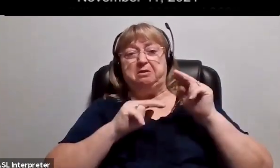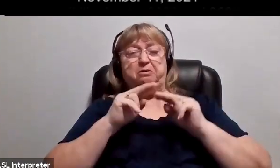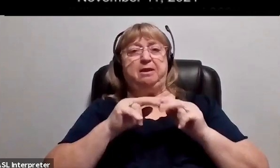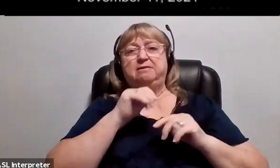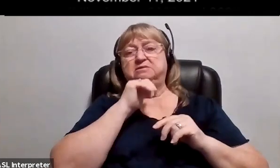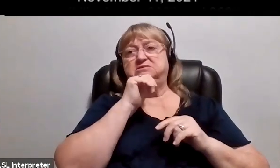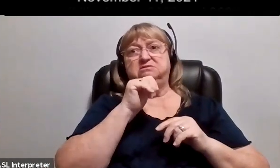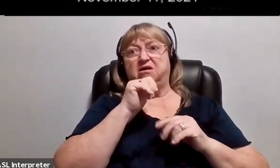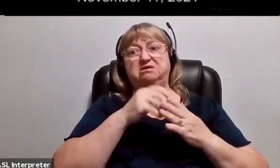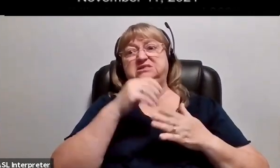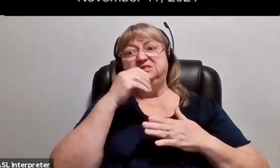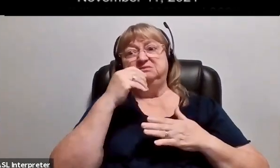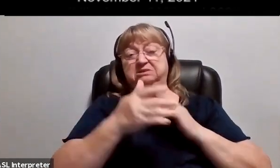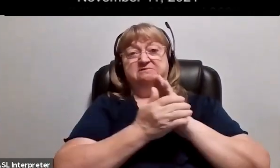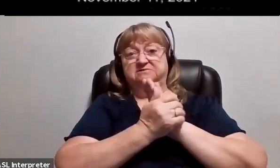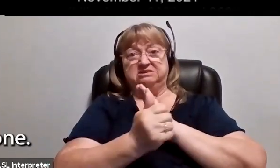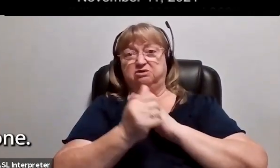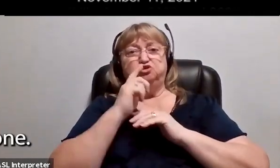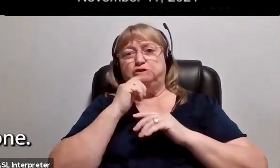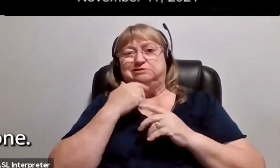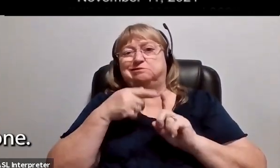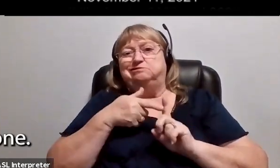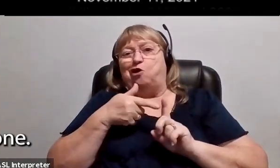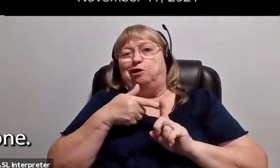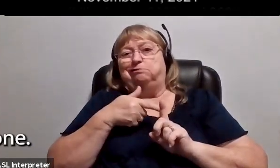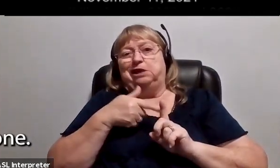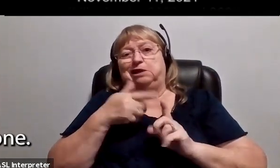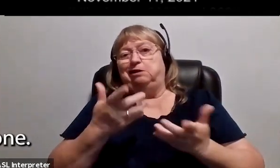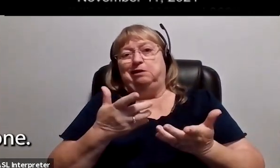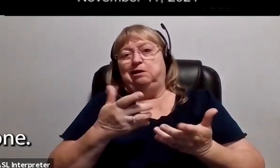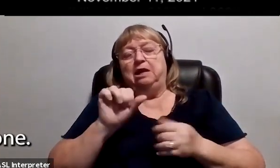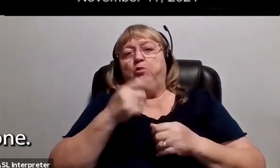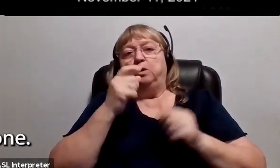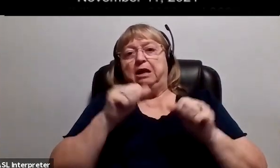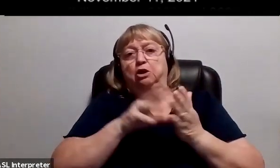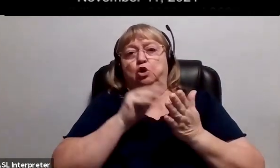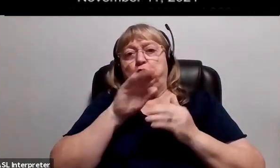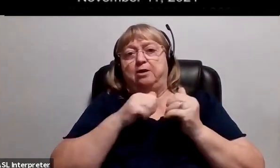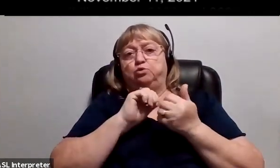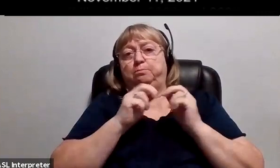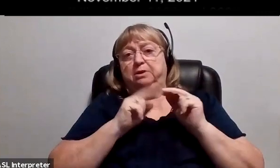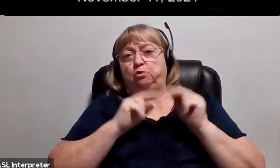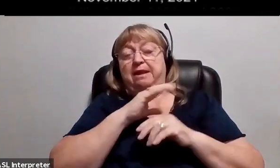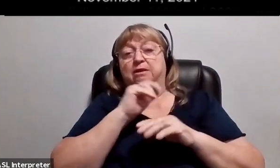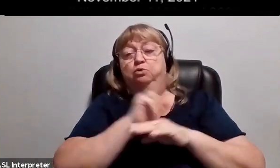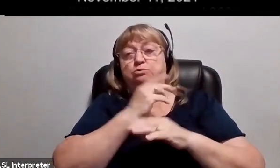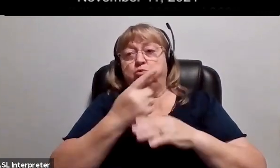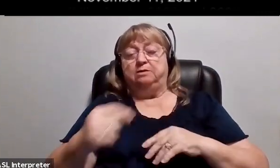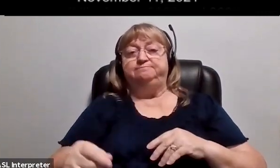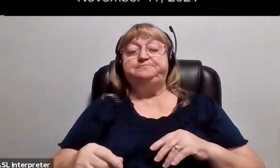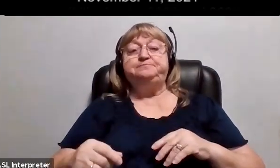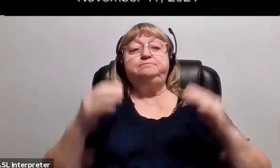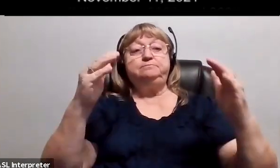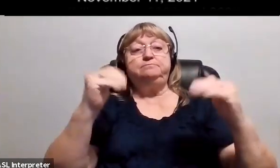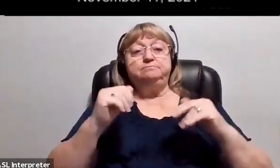very extensive skills, just basic soldering skills. So pretty much anyone can learn how to build a LightSound and use one. So on this next slide,